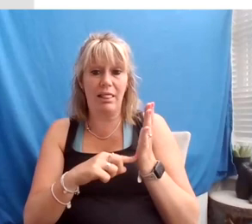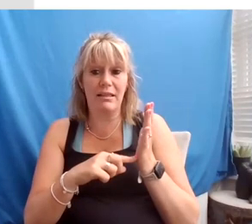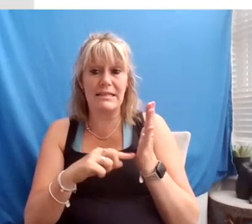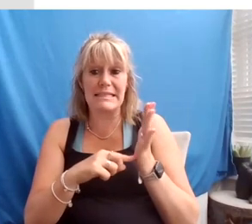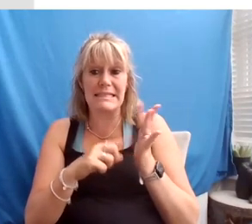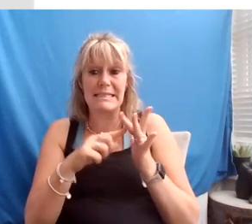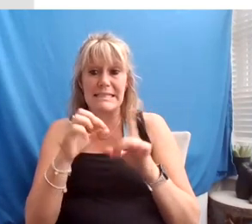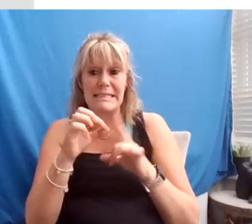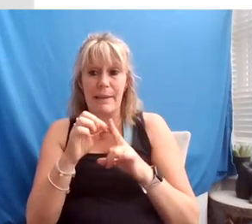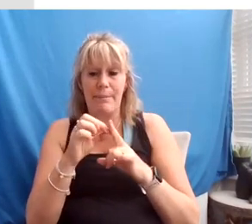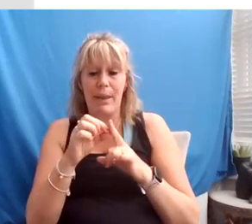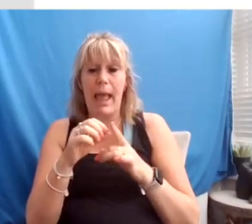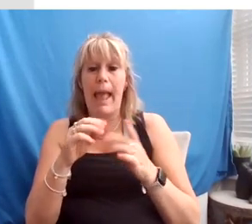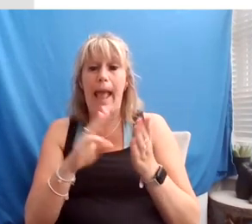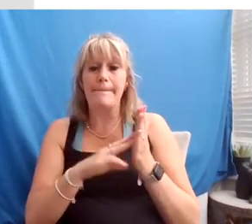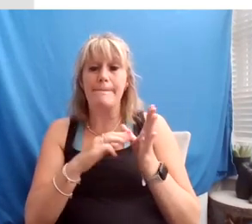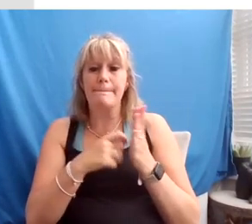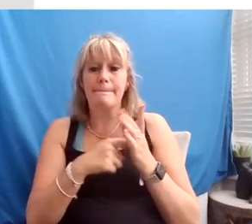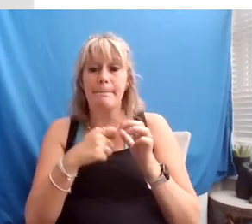colouring pens.